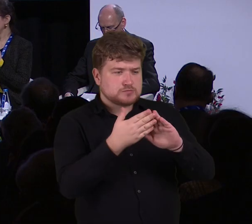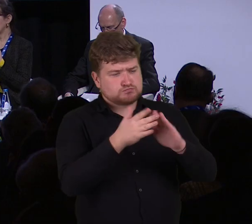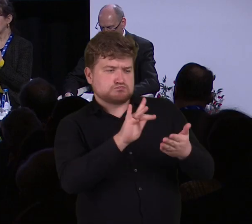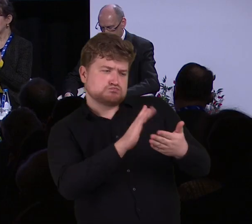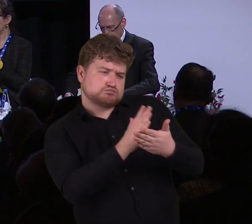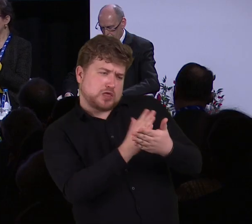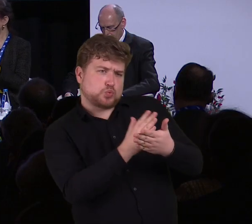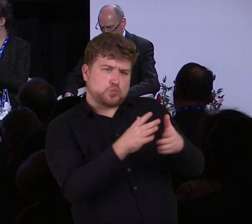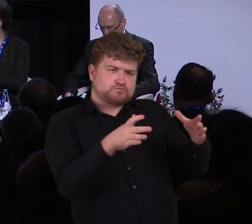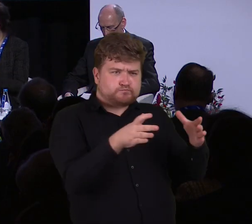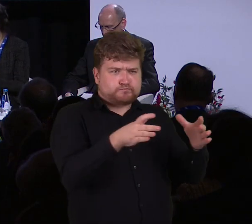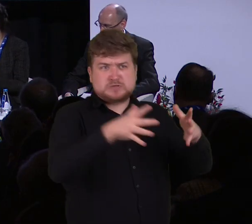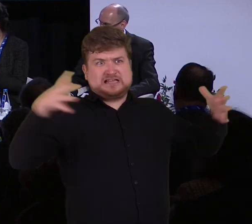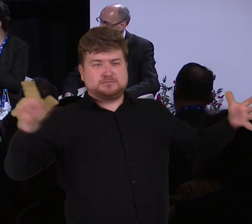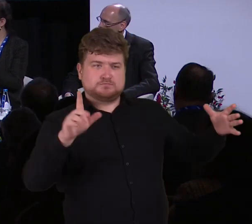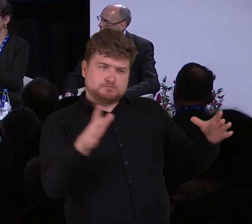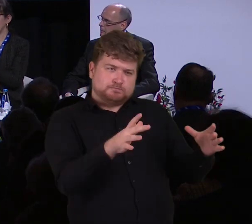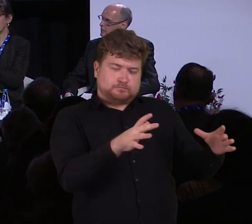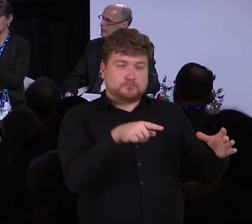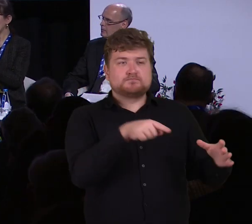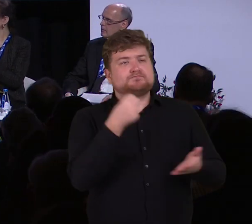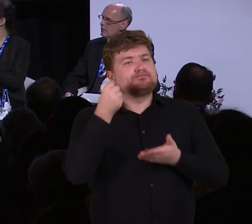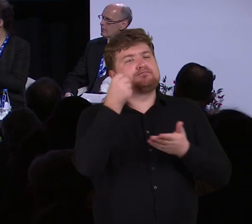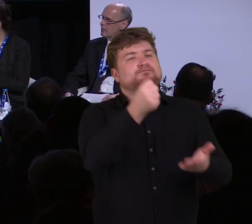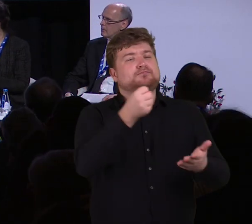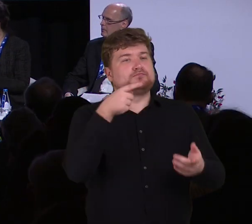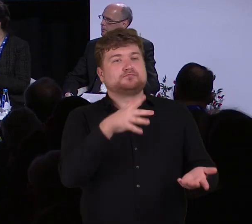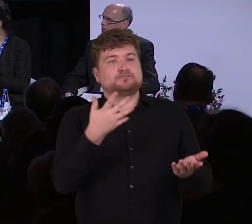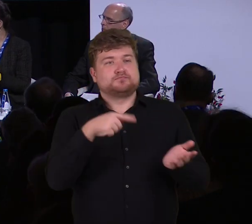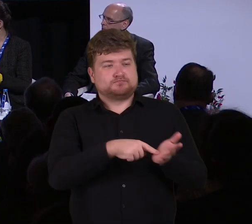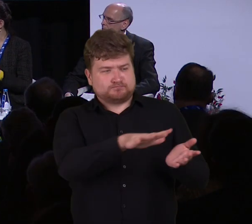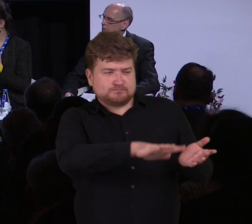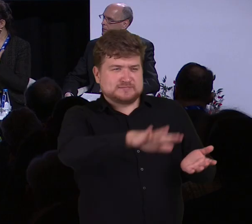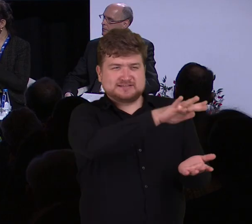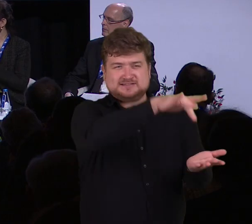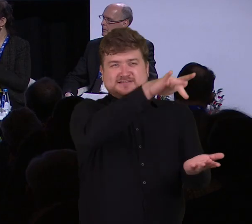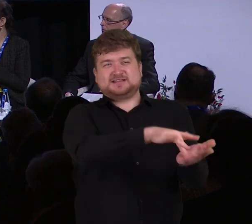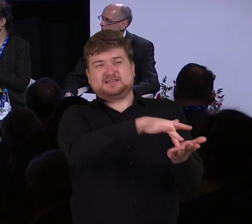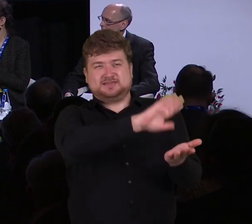with in helping housing, with soft mobility,